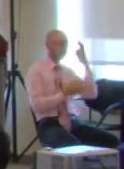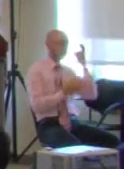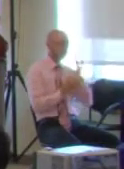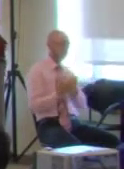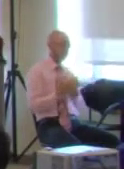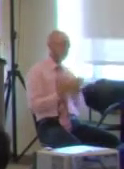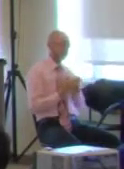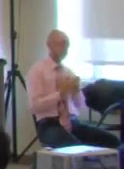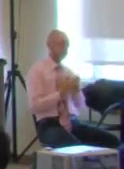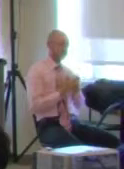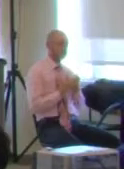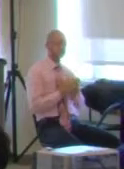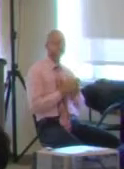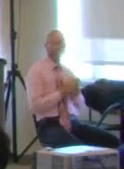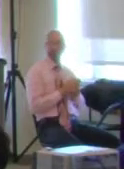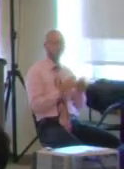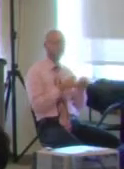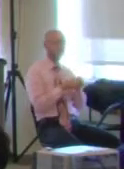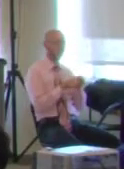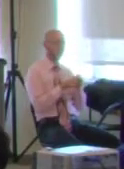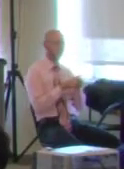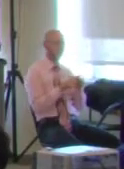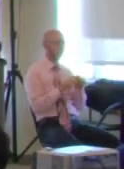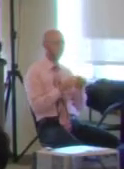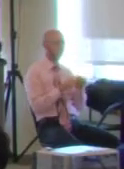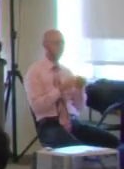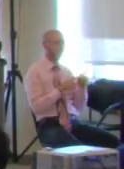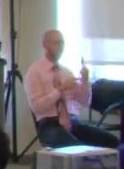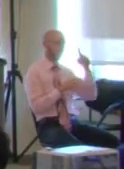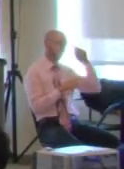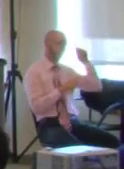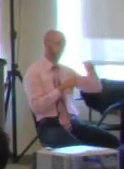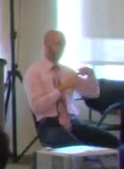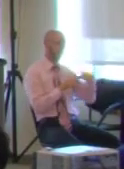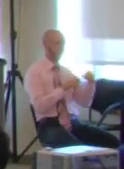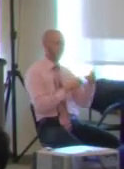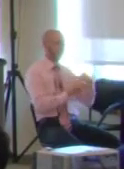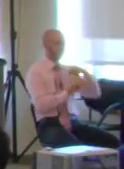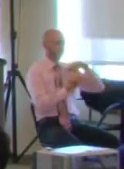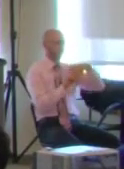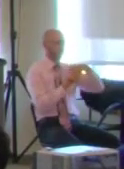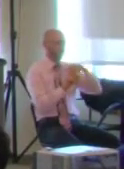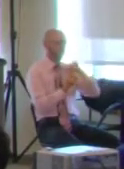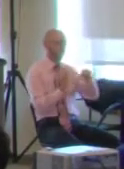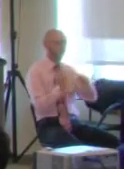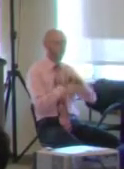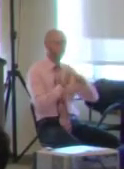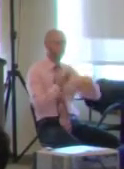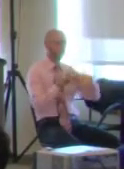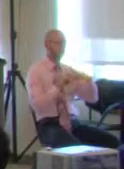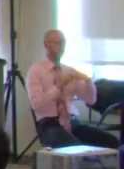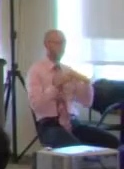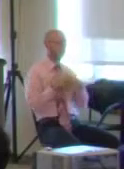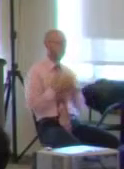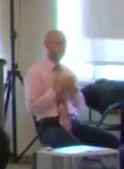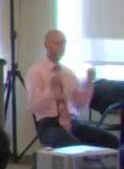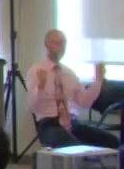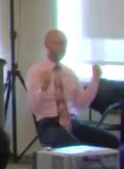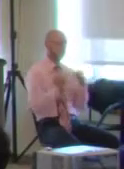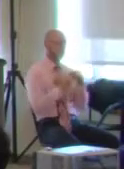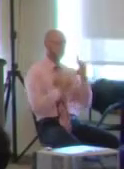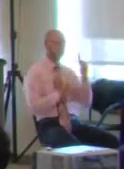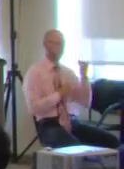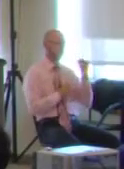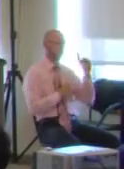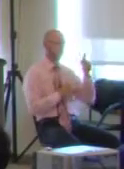Review the risks and benefits of disclosure. And I brought today a website link that